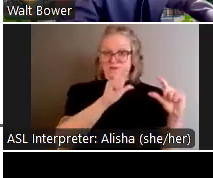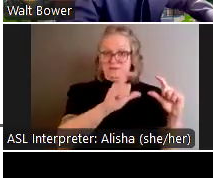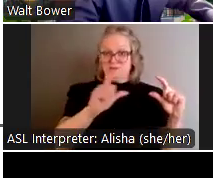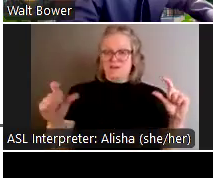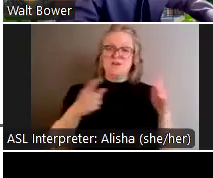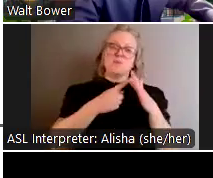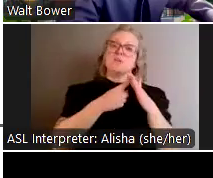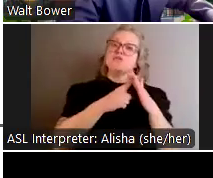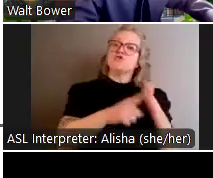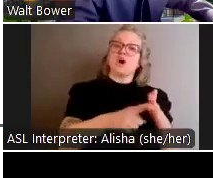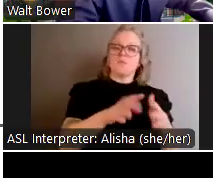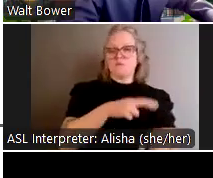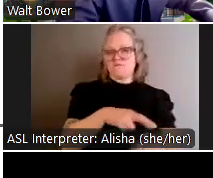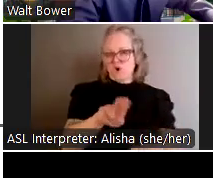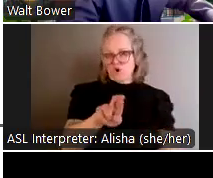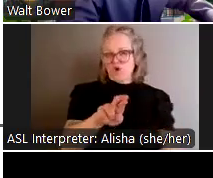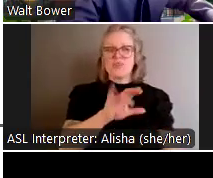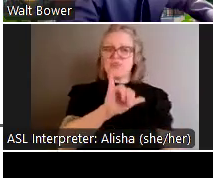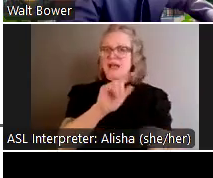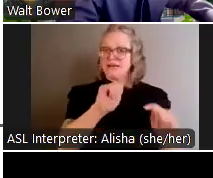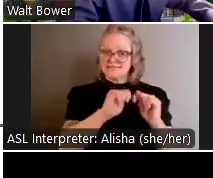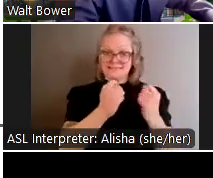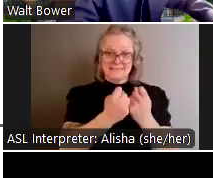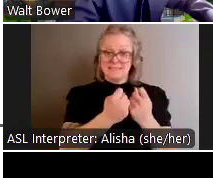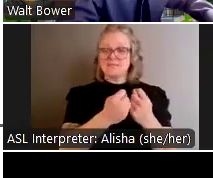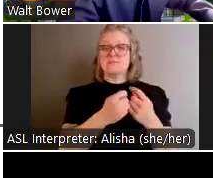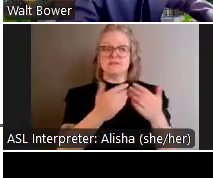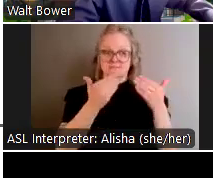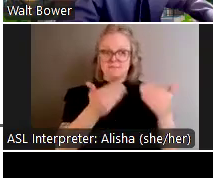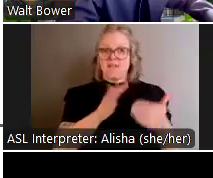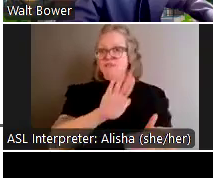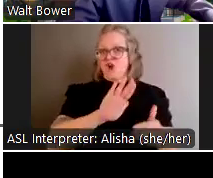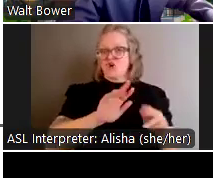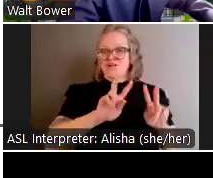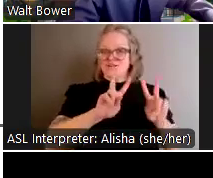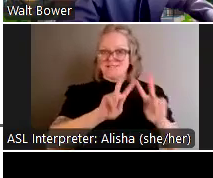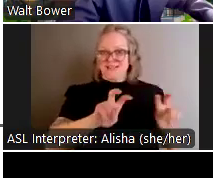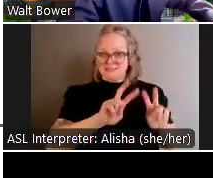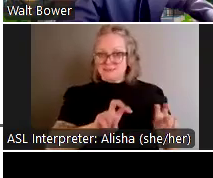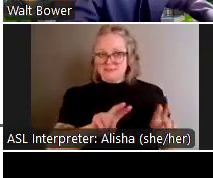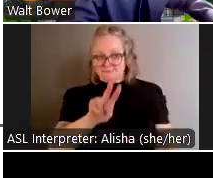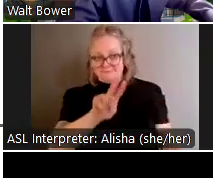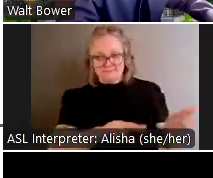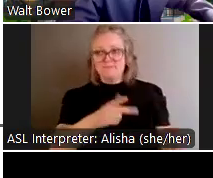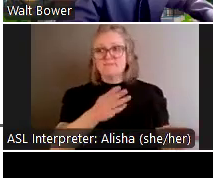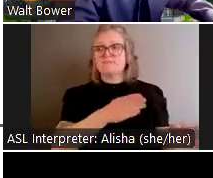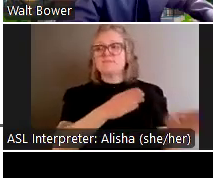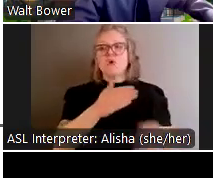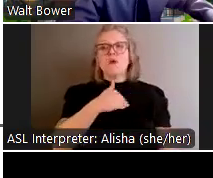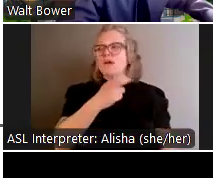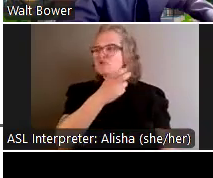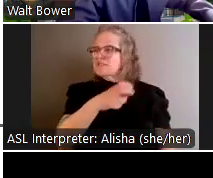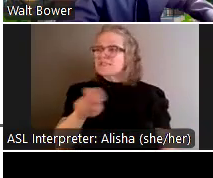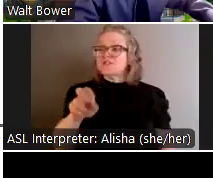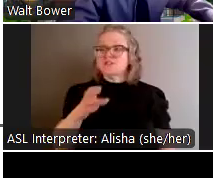with a referral. That team completes an assessment. There is the transition planning and